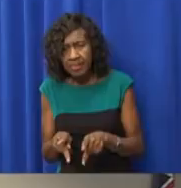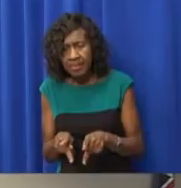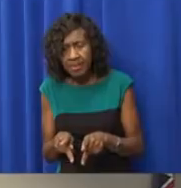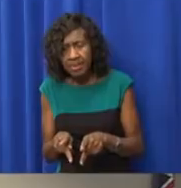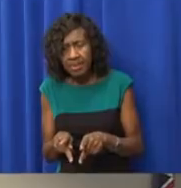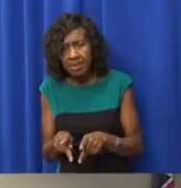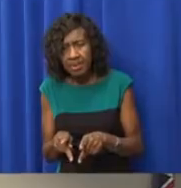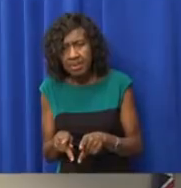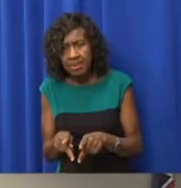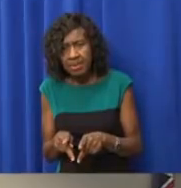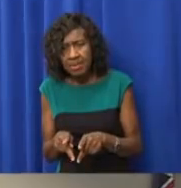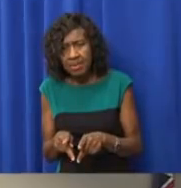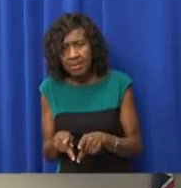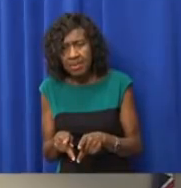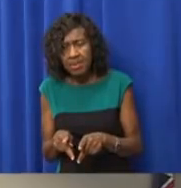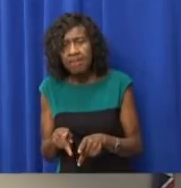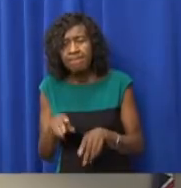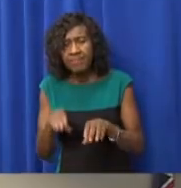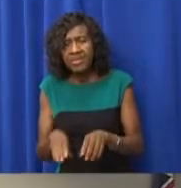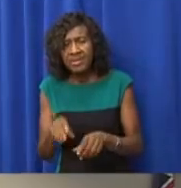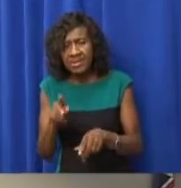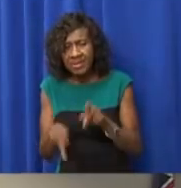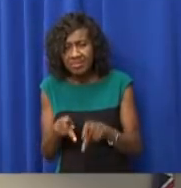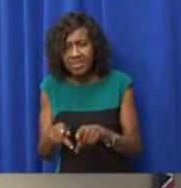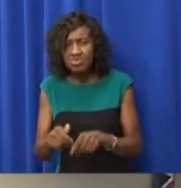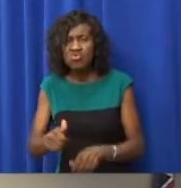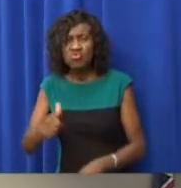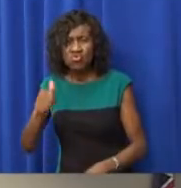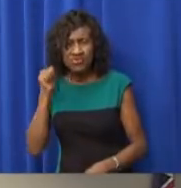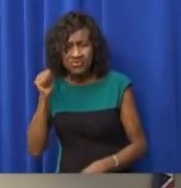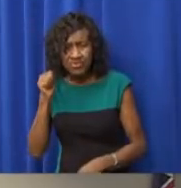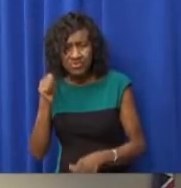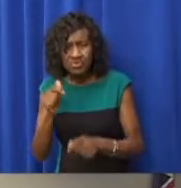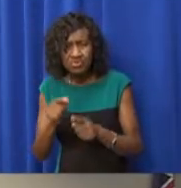opened up so far, can they refuse to actually have the test done?